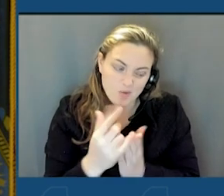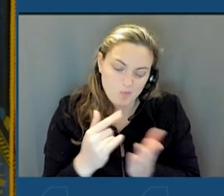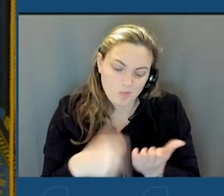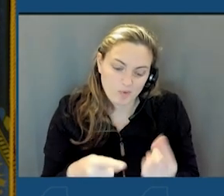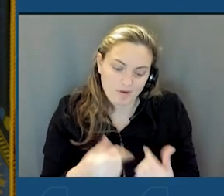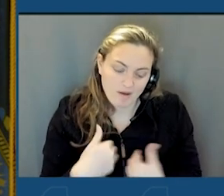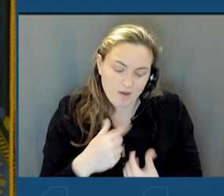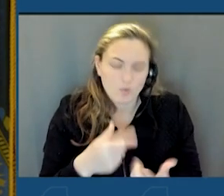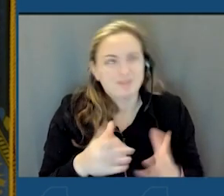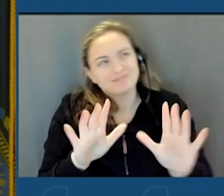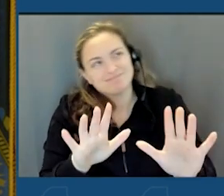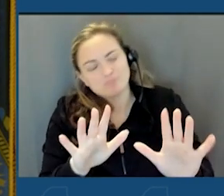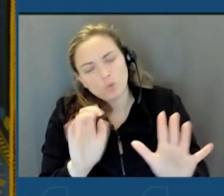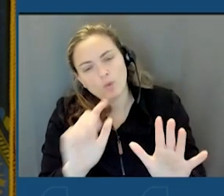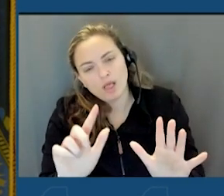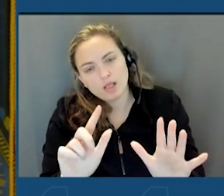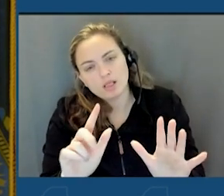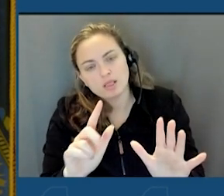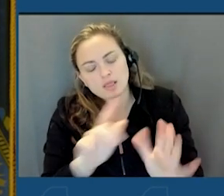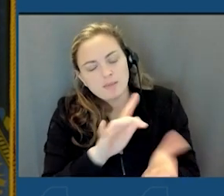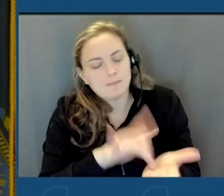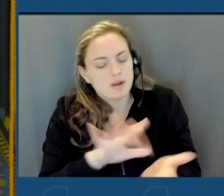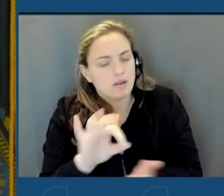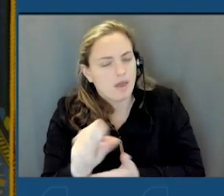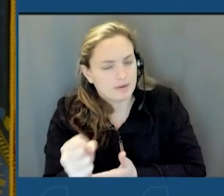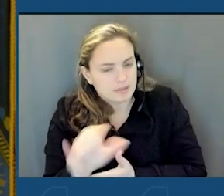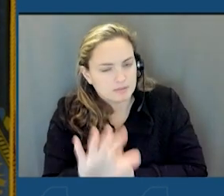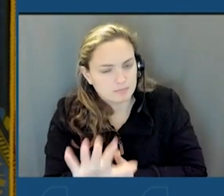well, what it was in the middle 90s.